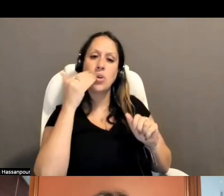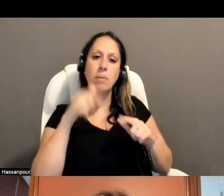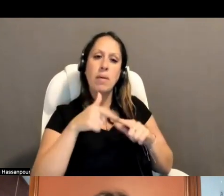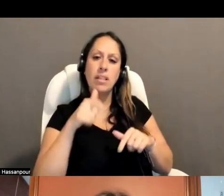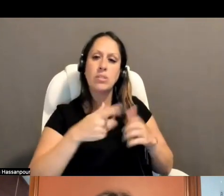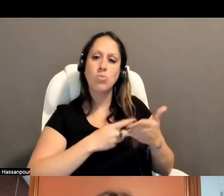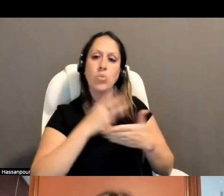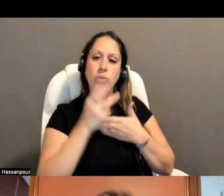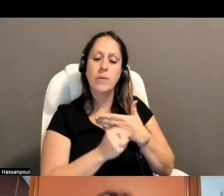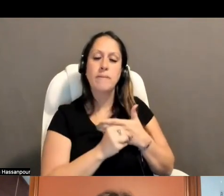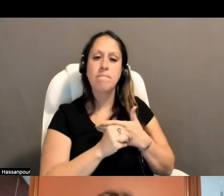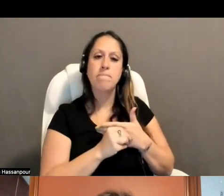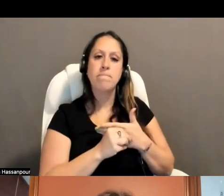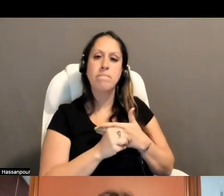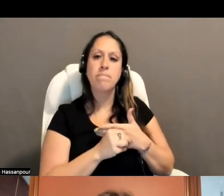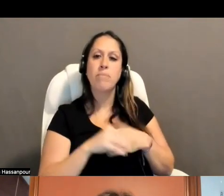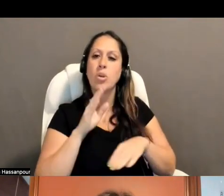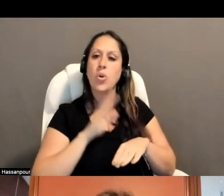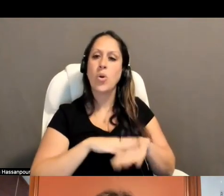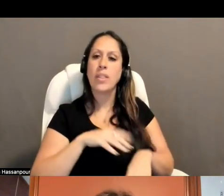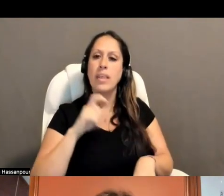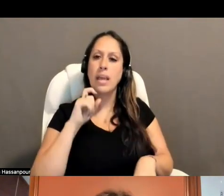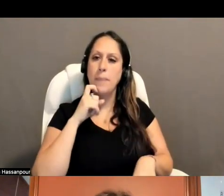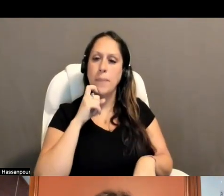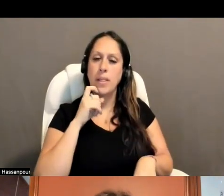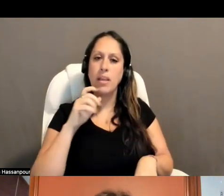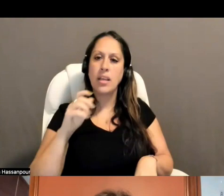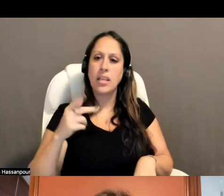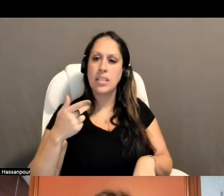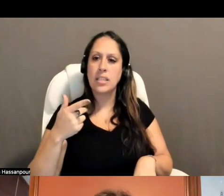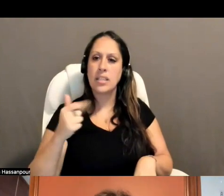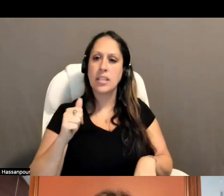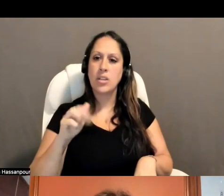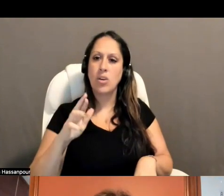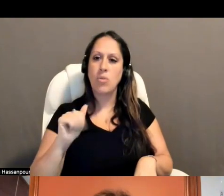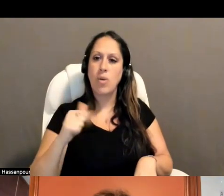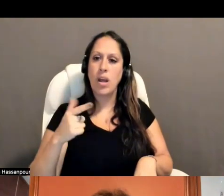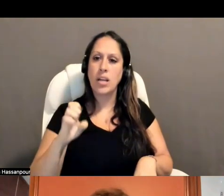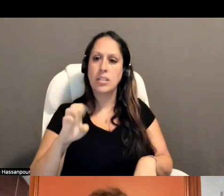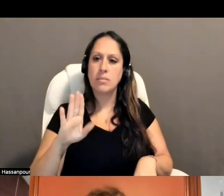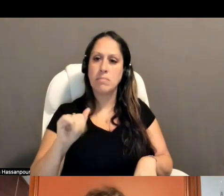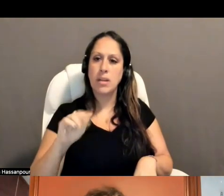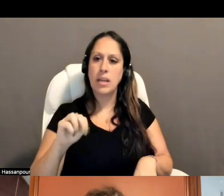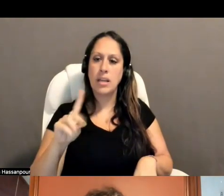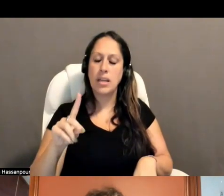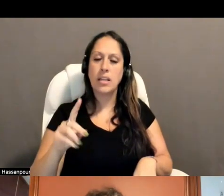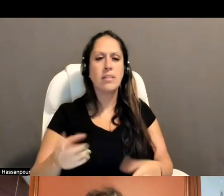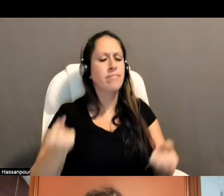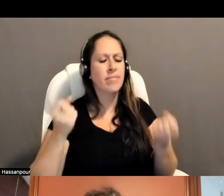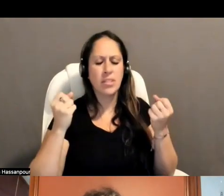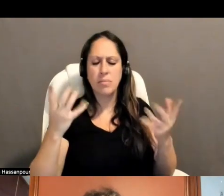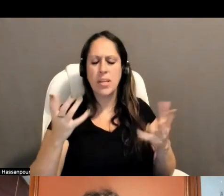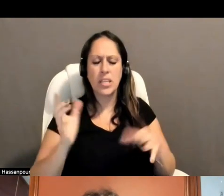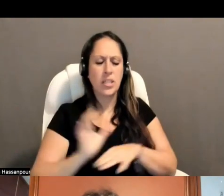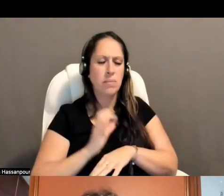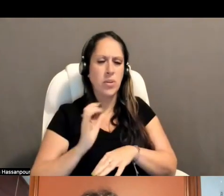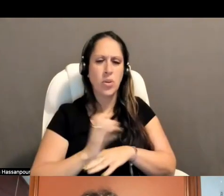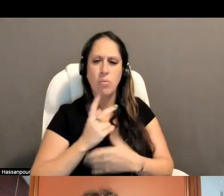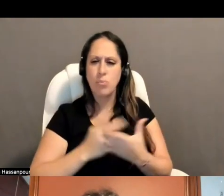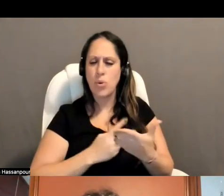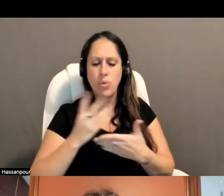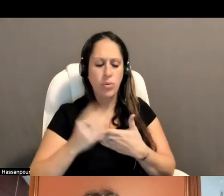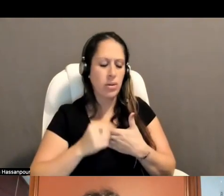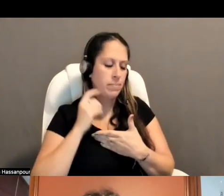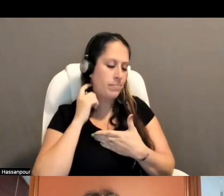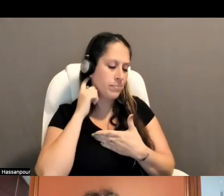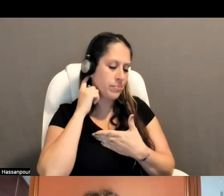program, which is on the Apple. It's called GarageBand. So, I mean, there are many computer programs out there